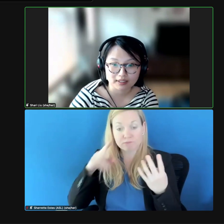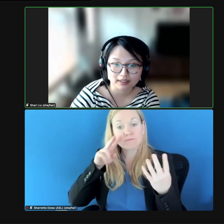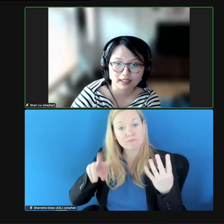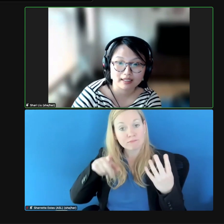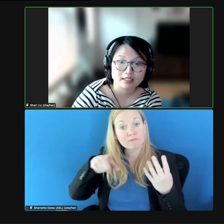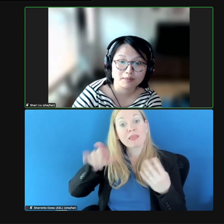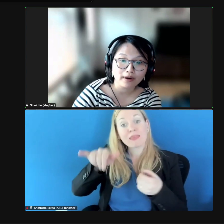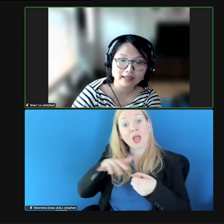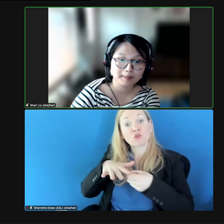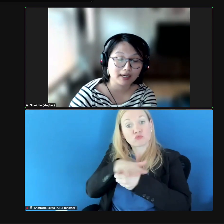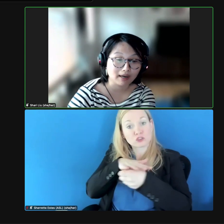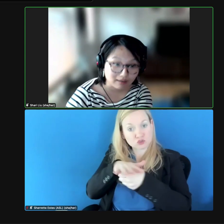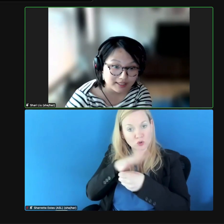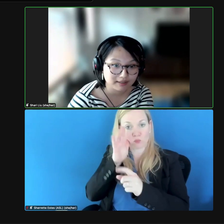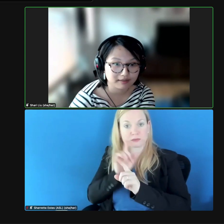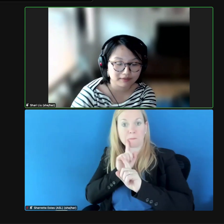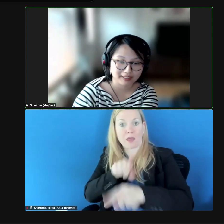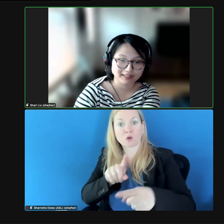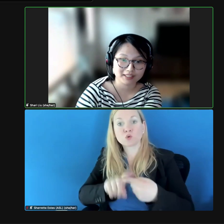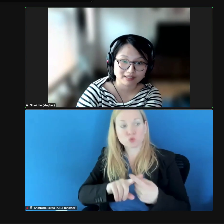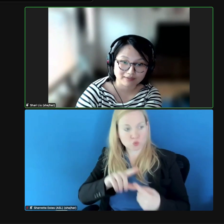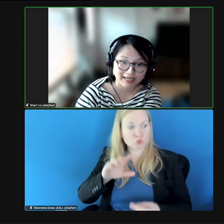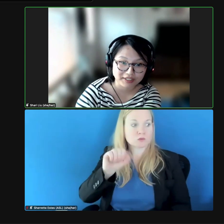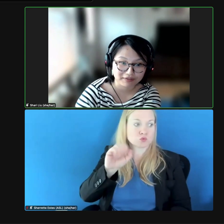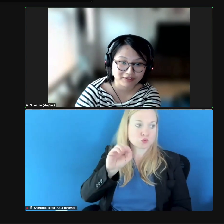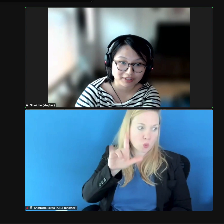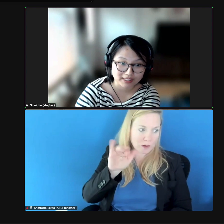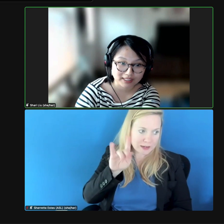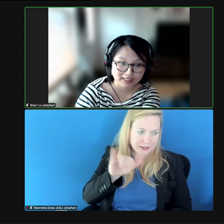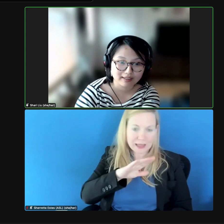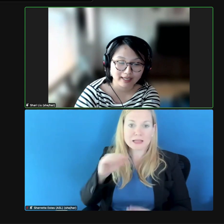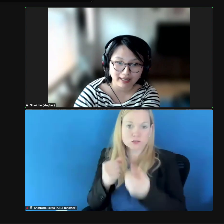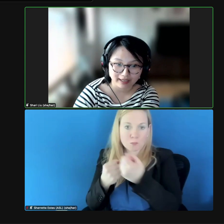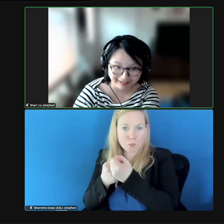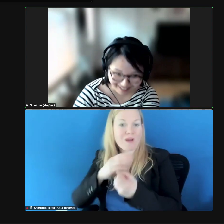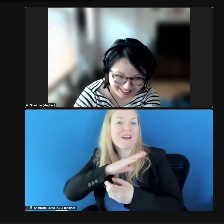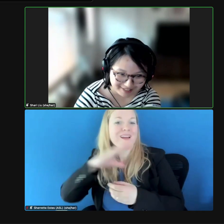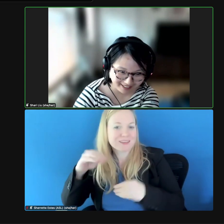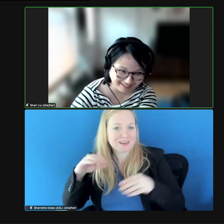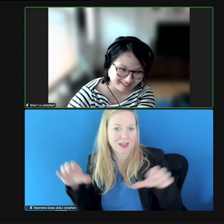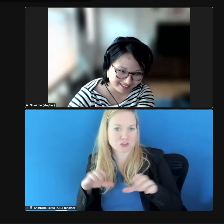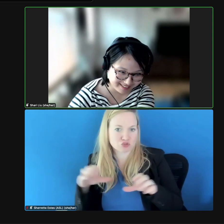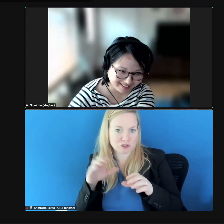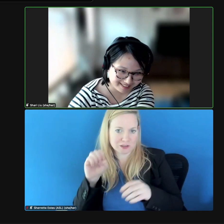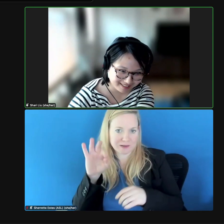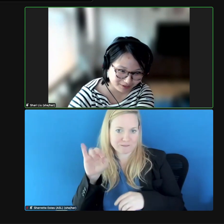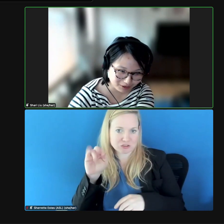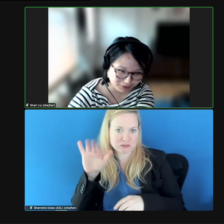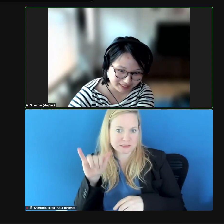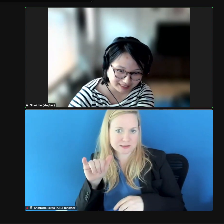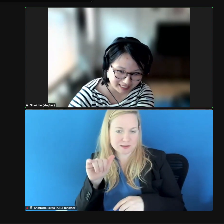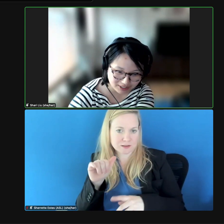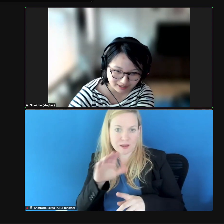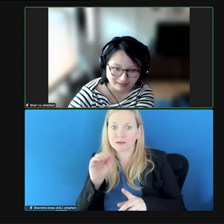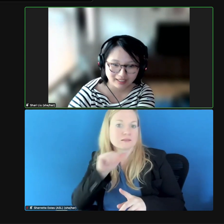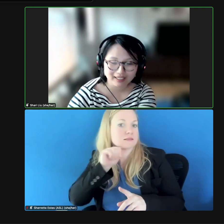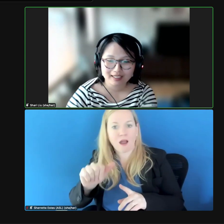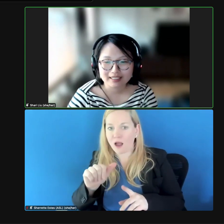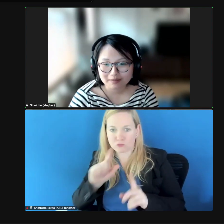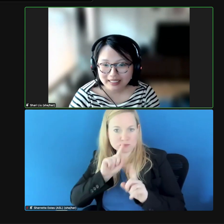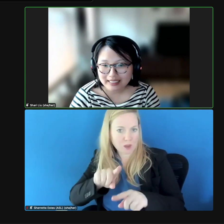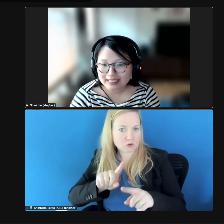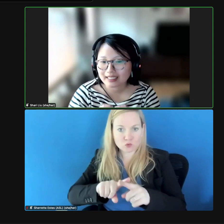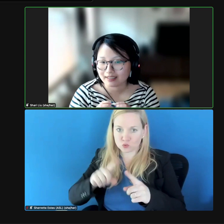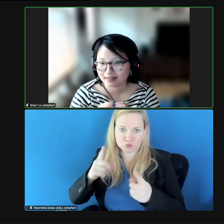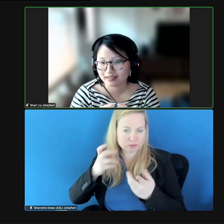violations of solidity and support, but also to violations of action efficiency, and not to violations of goal-directed action.